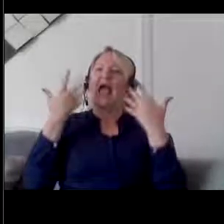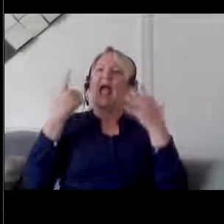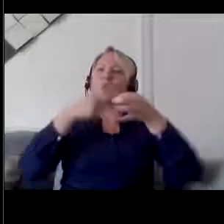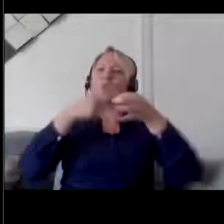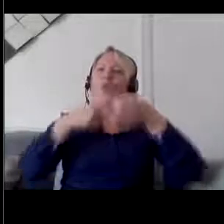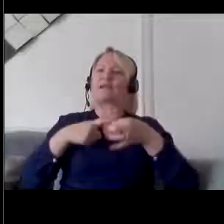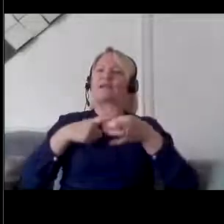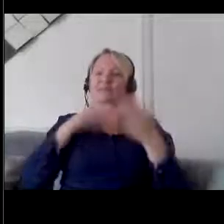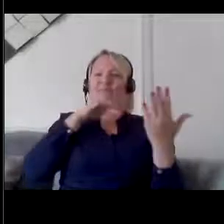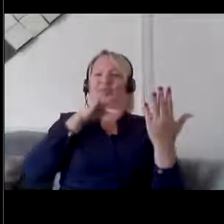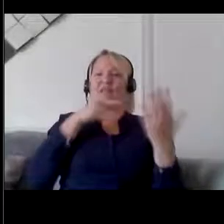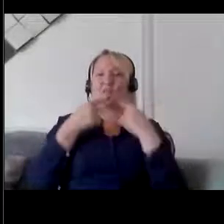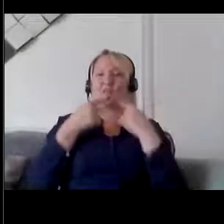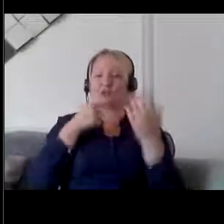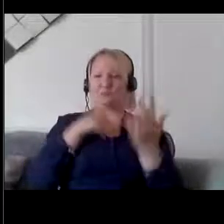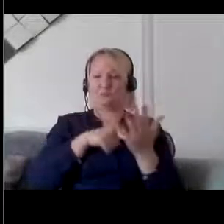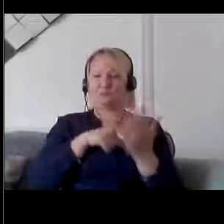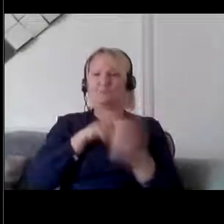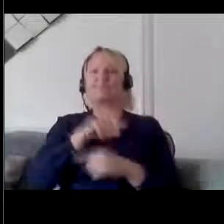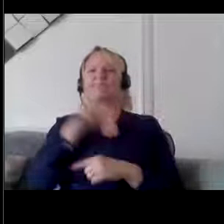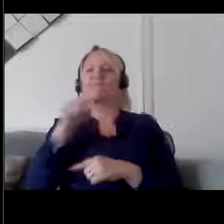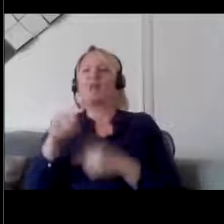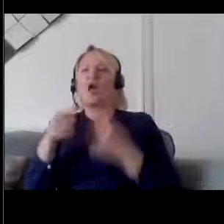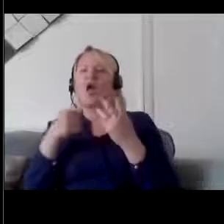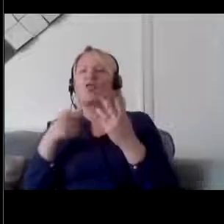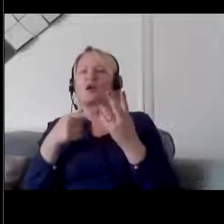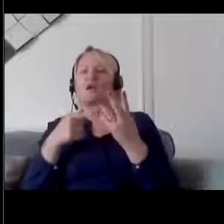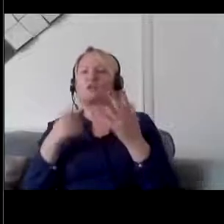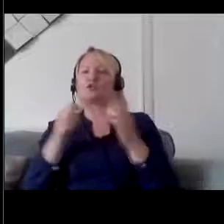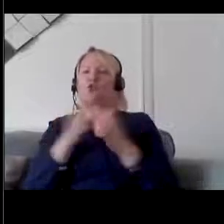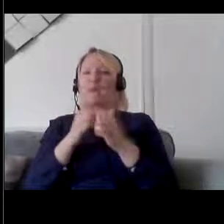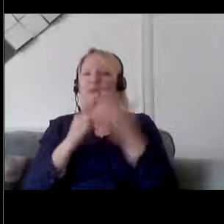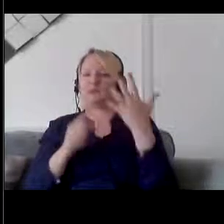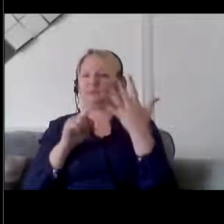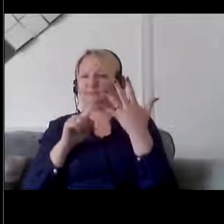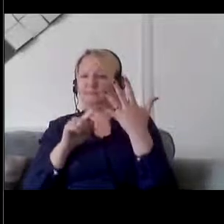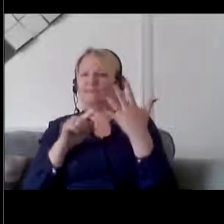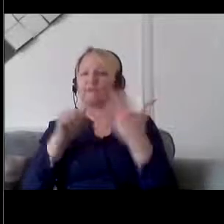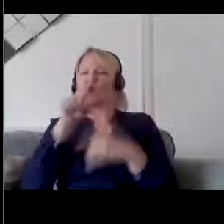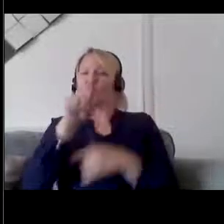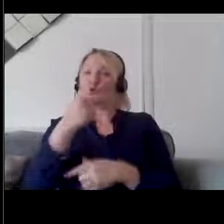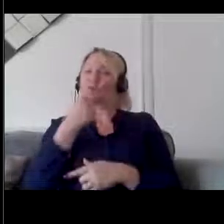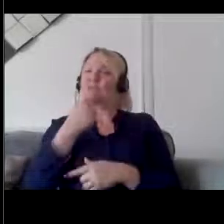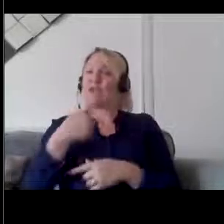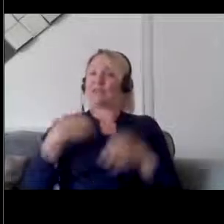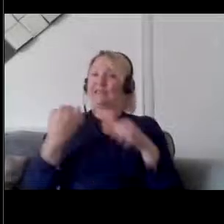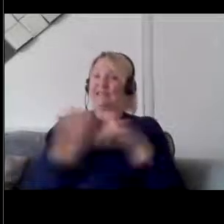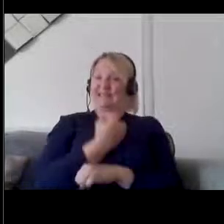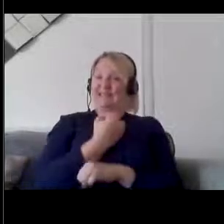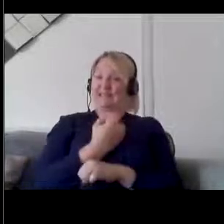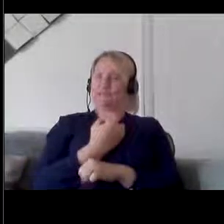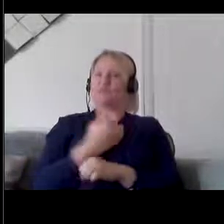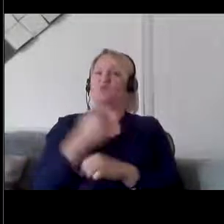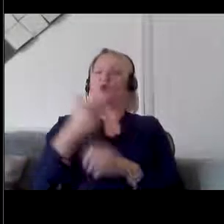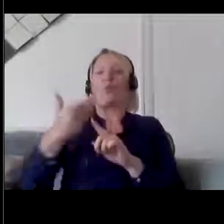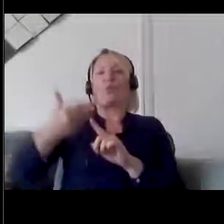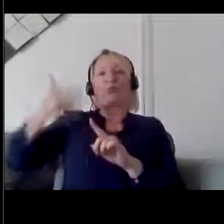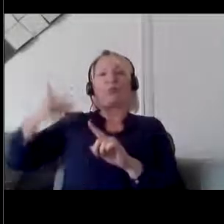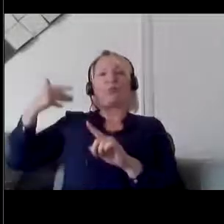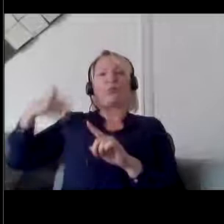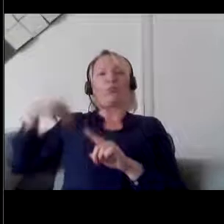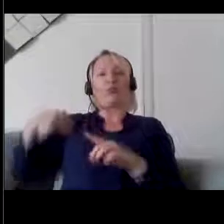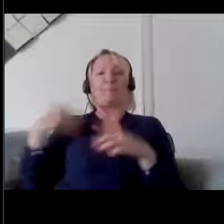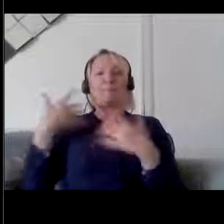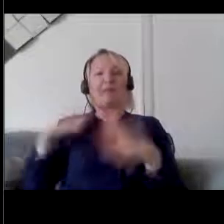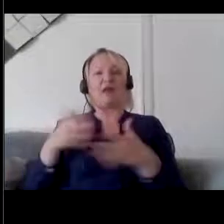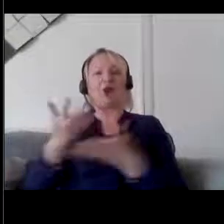Then there's the You Said We Did document. Now, this is a summary of responses that we've received during our 3 previous consultations,